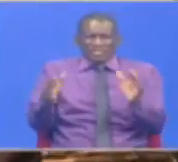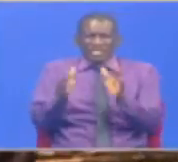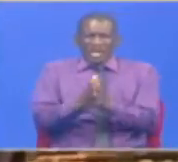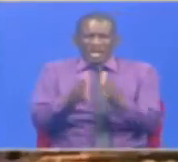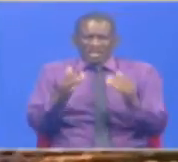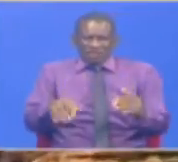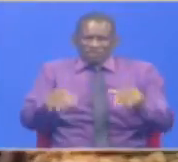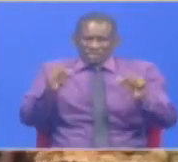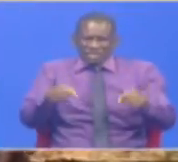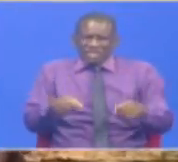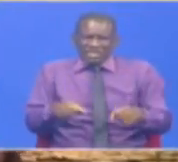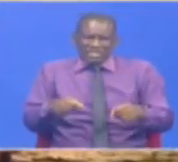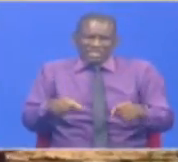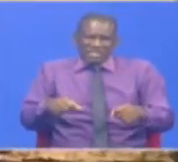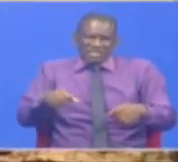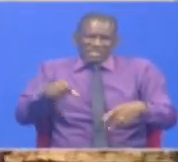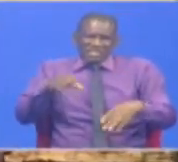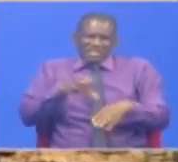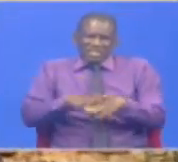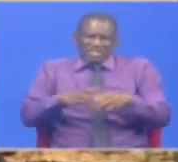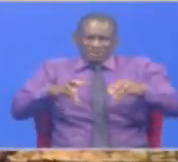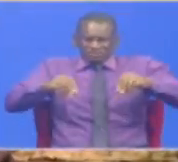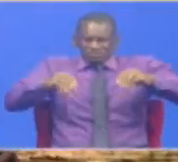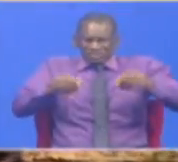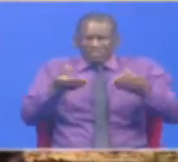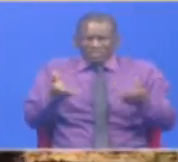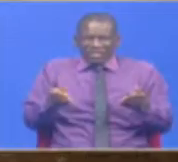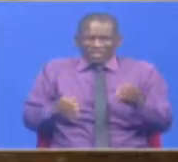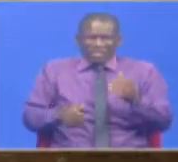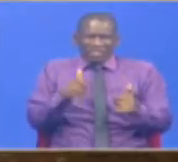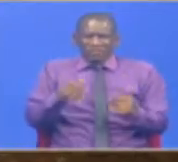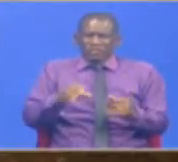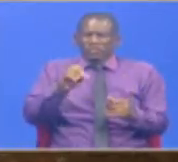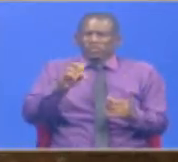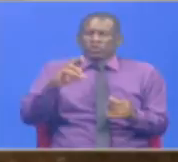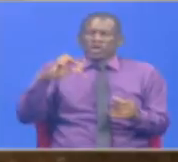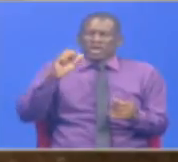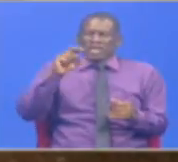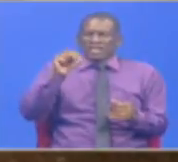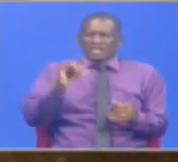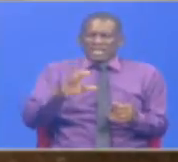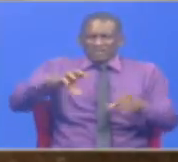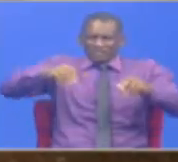now our fine particles, which will be the organic fertilizer.